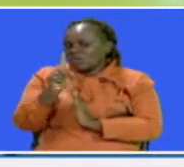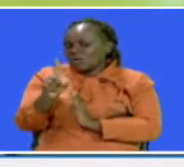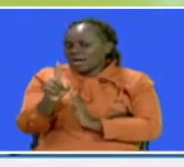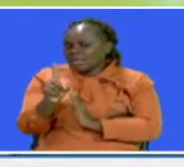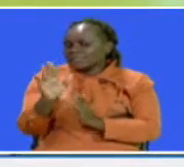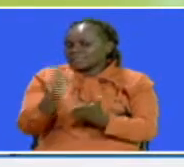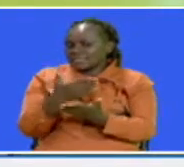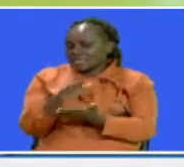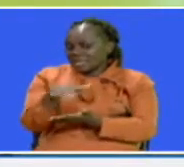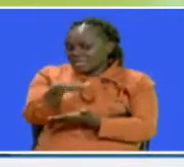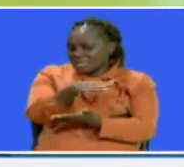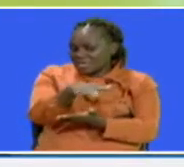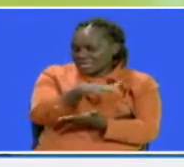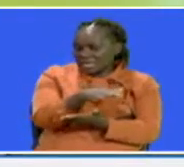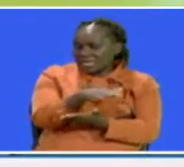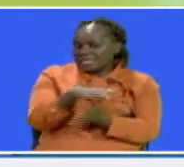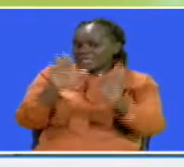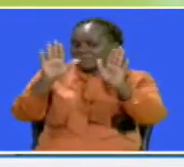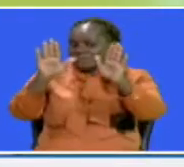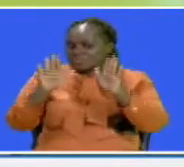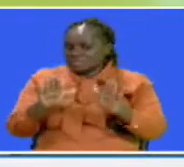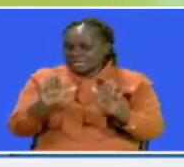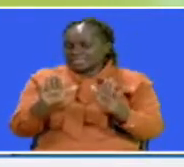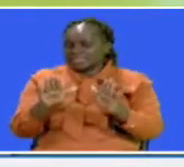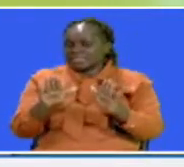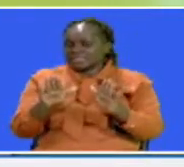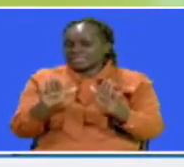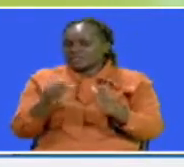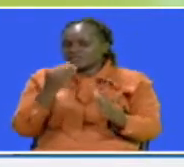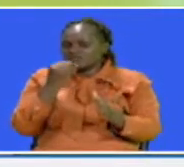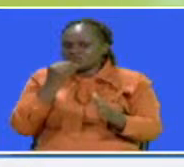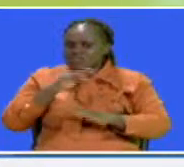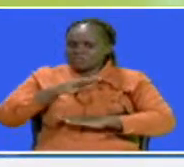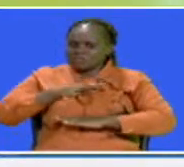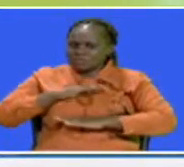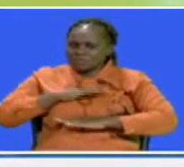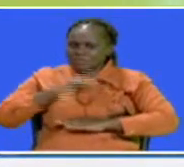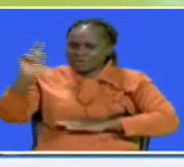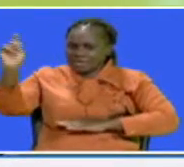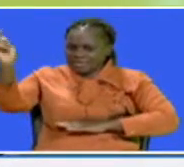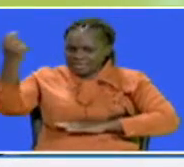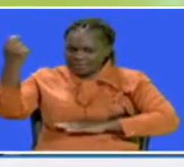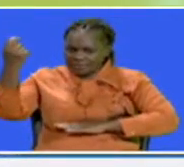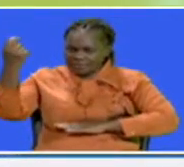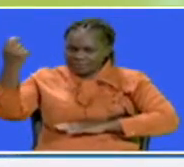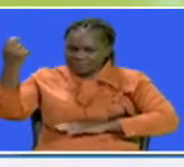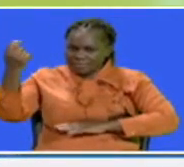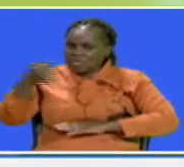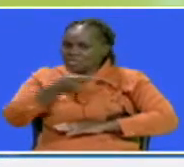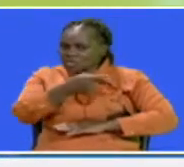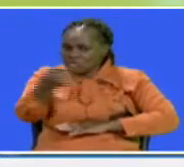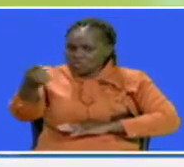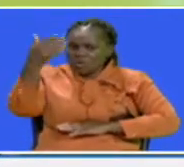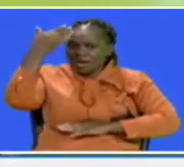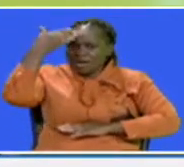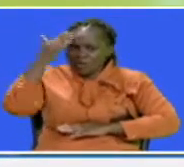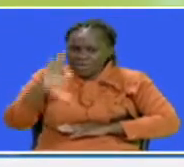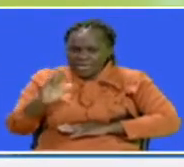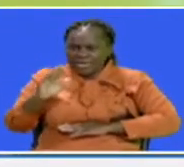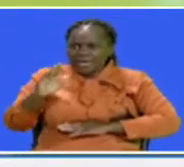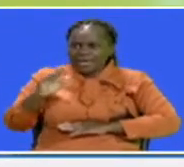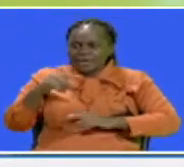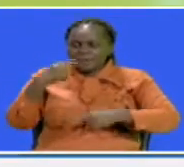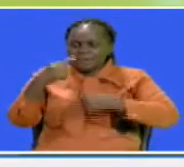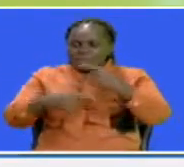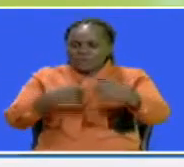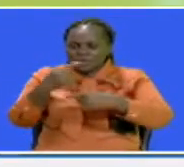the sectors that is key to food security for Kenya. As you are aware that agricultural